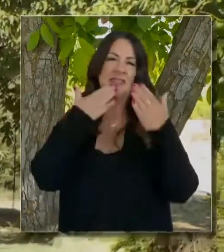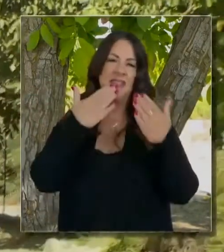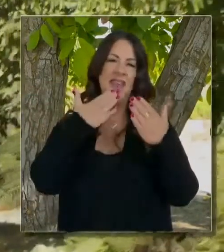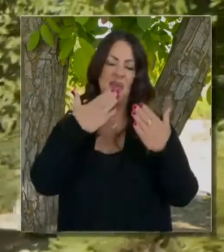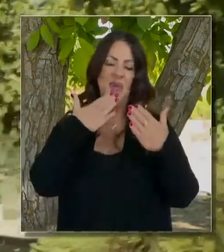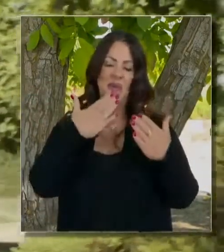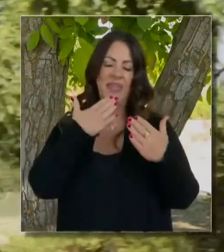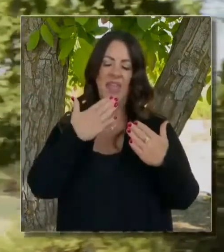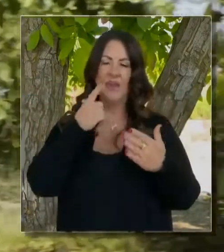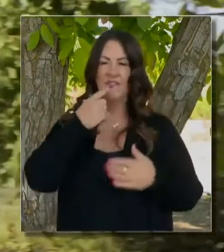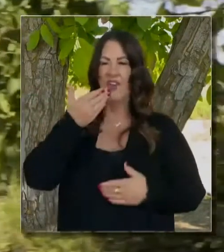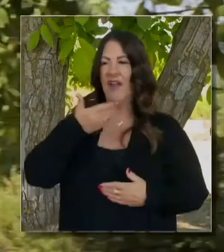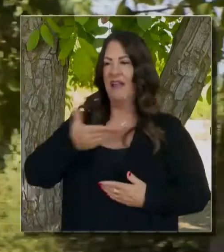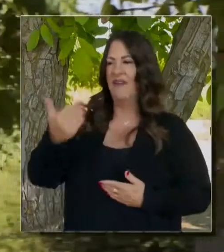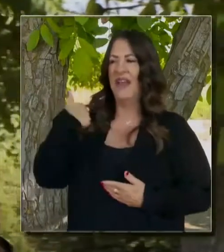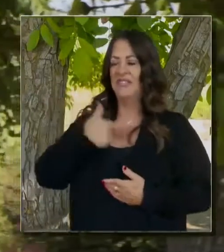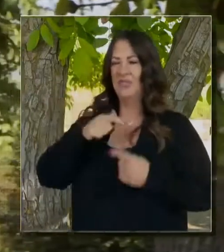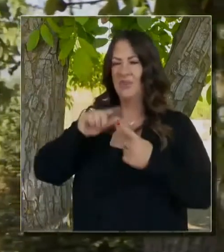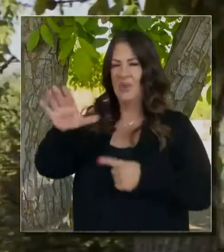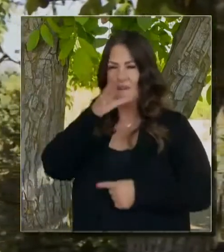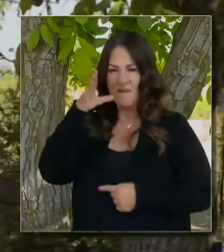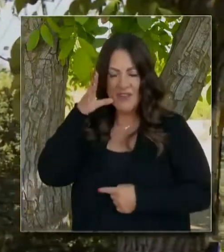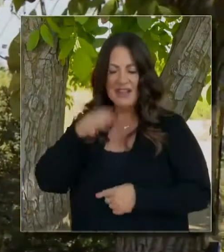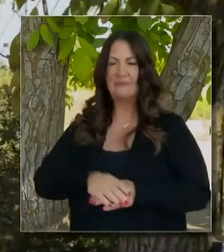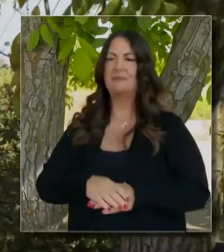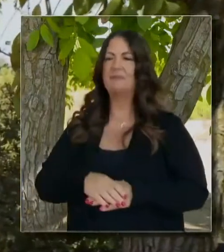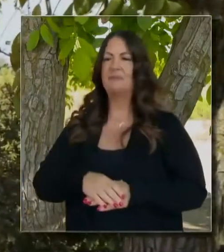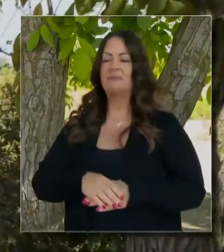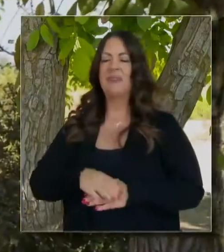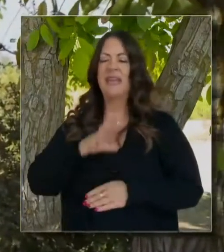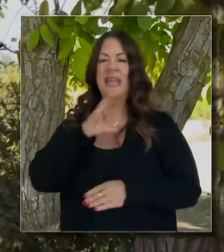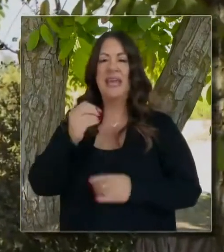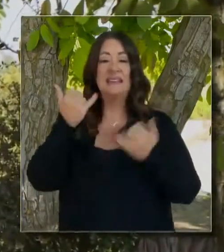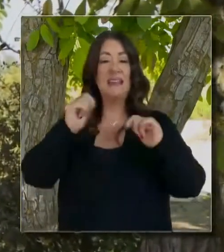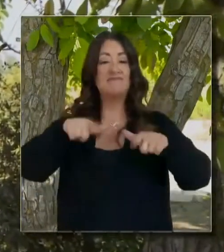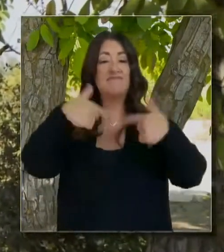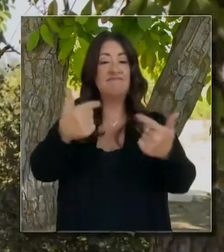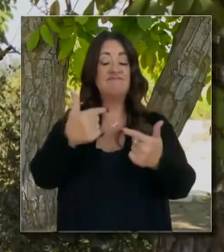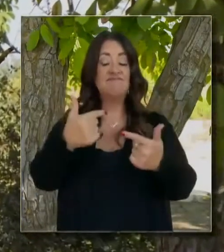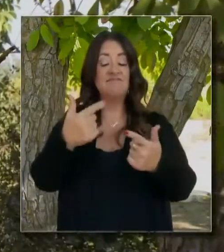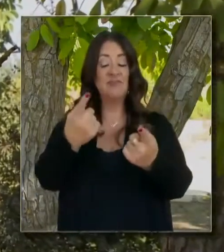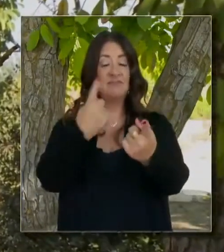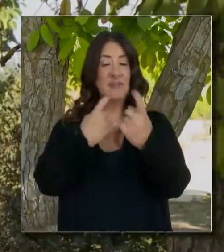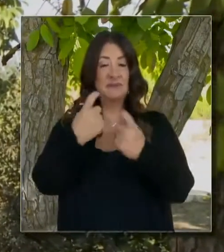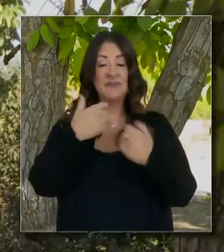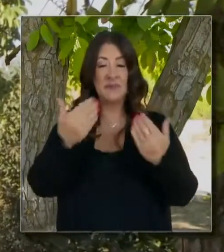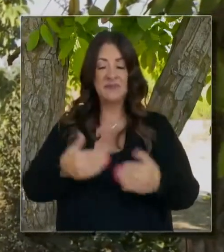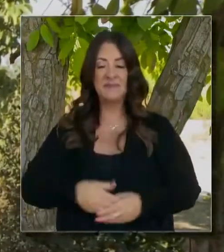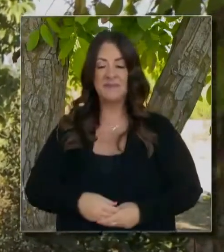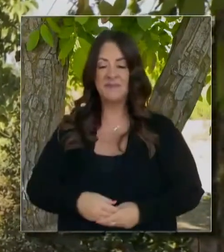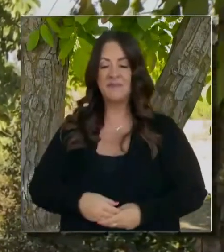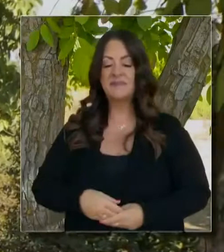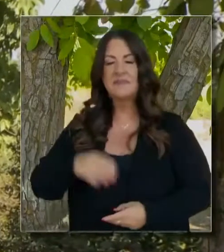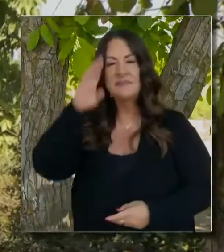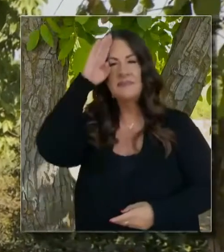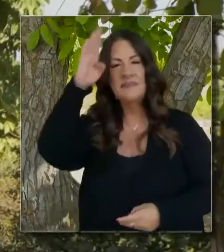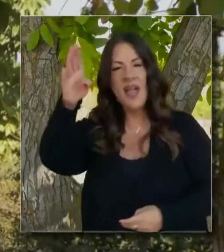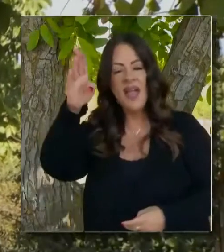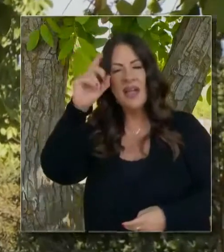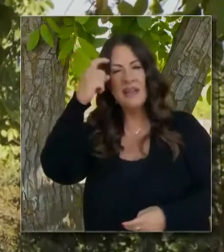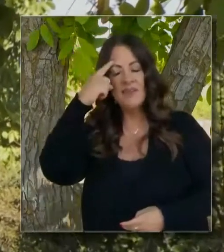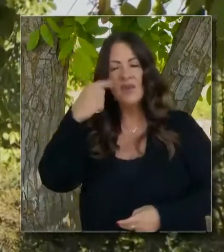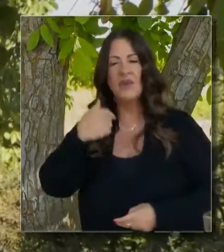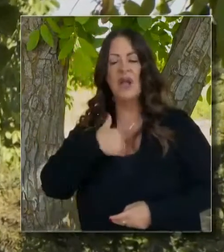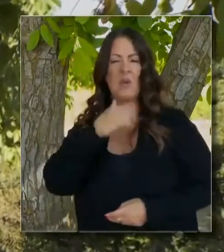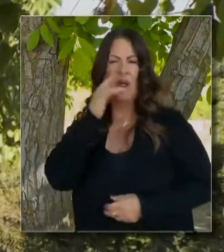Craig. Thanks for having us. And Leslie, thank you. Happy, of course, to answer any questions. Hi, Governor. Sophia Bolag here from the Sacramento Bee. I'll